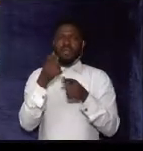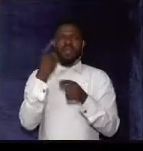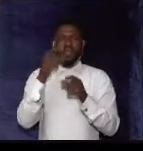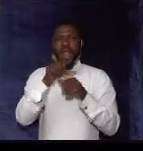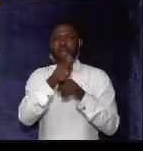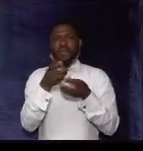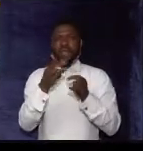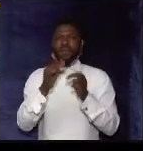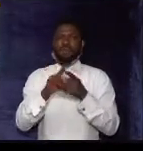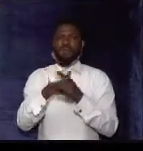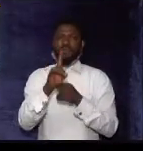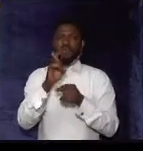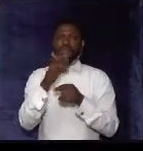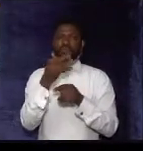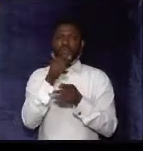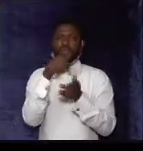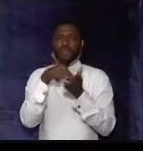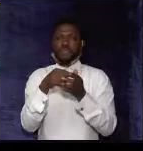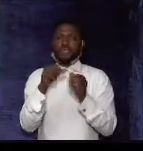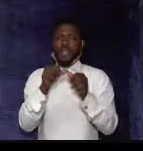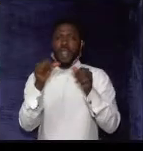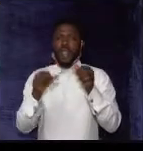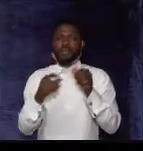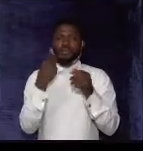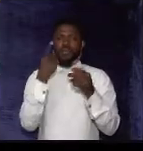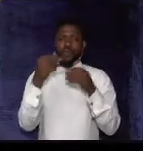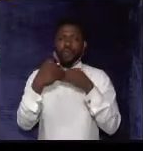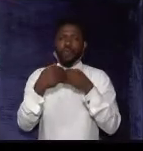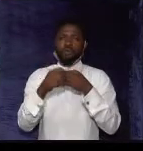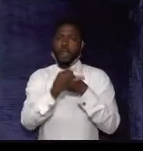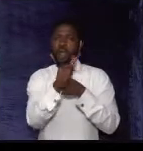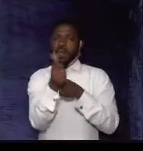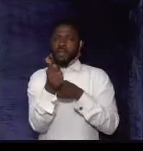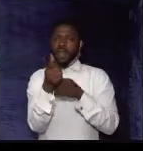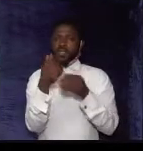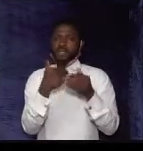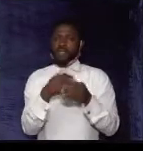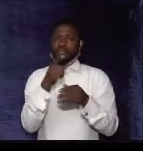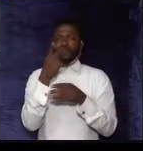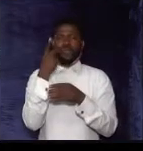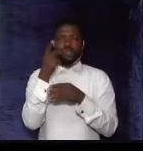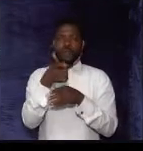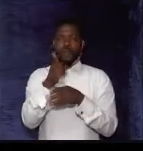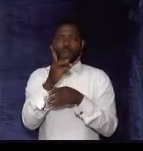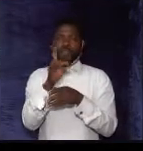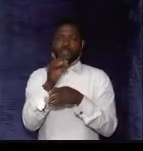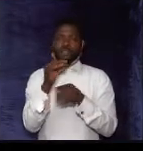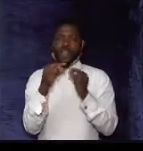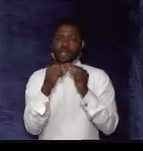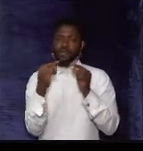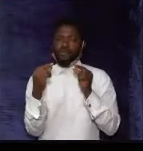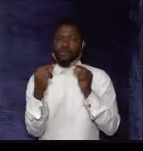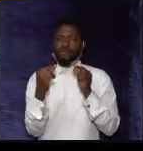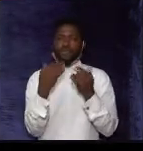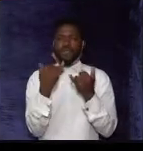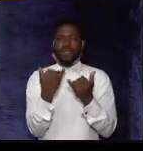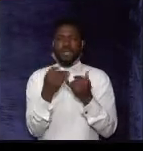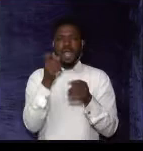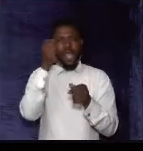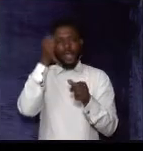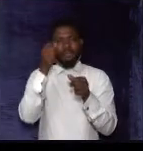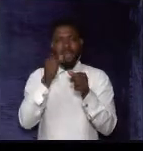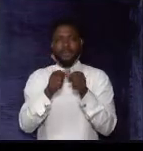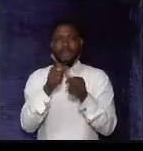we have to try and see if there's another way we can find one of these angles. Look to the other side. You see 108